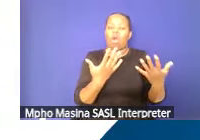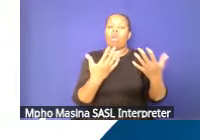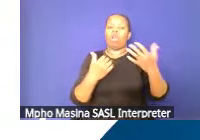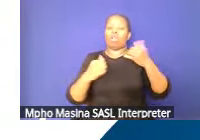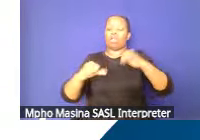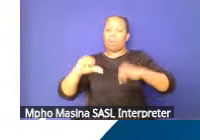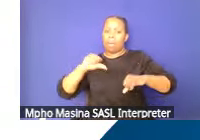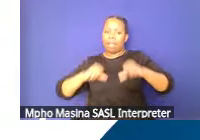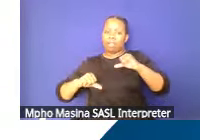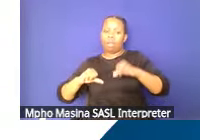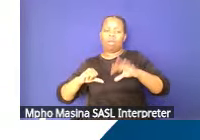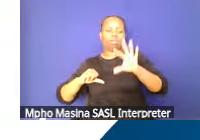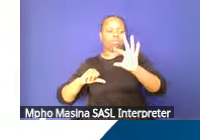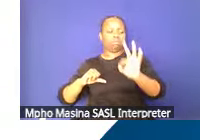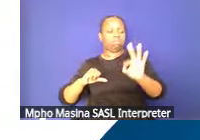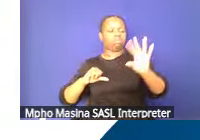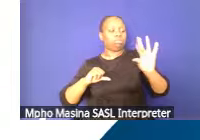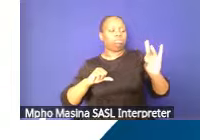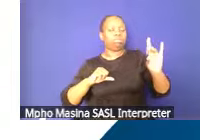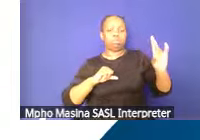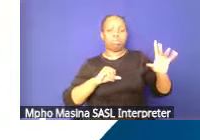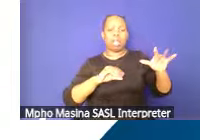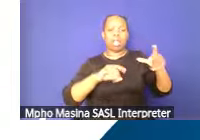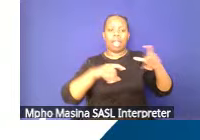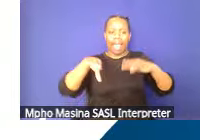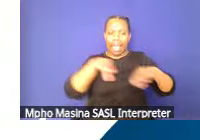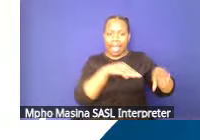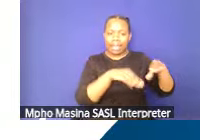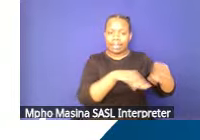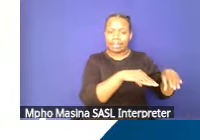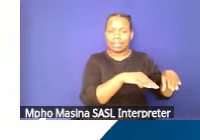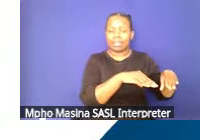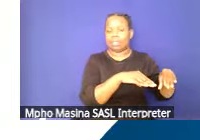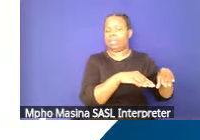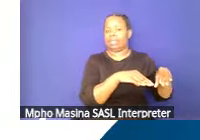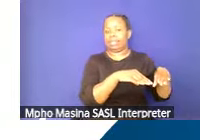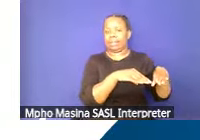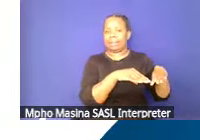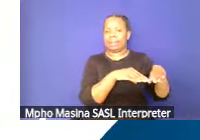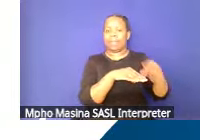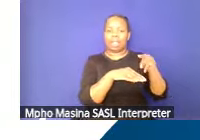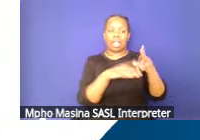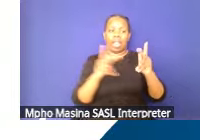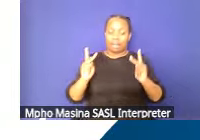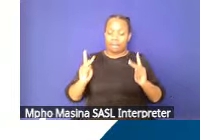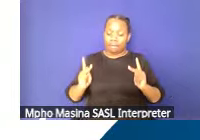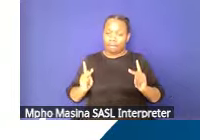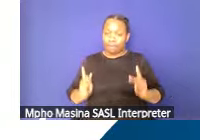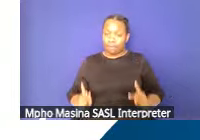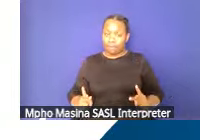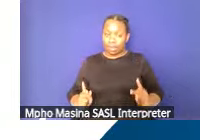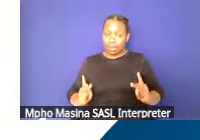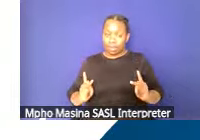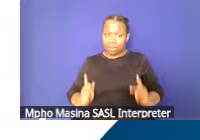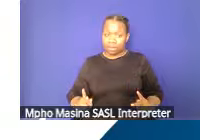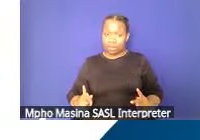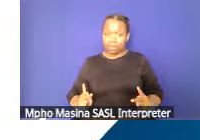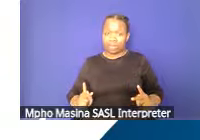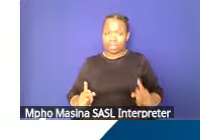daily activities as a result of a physical,